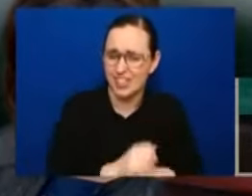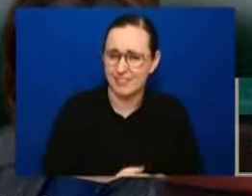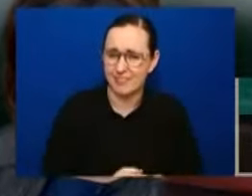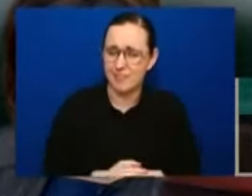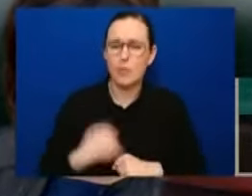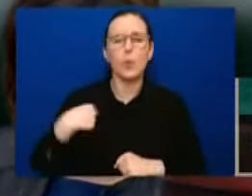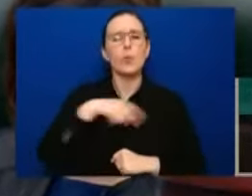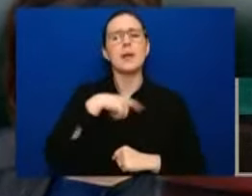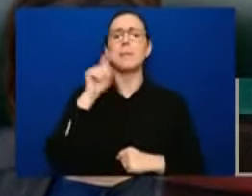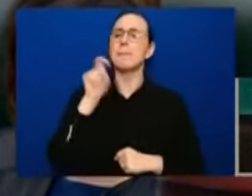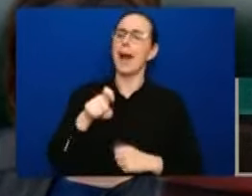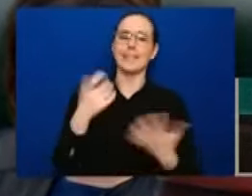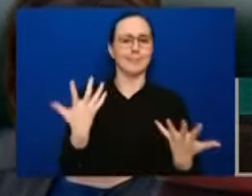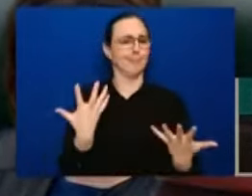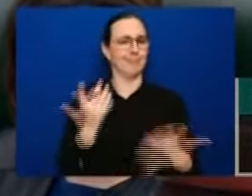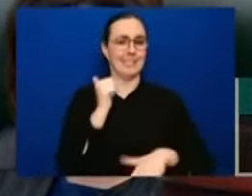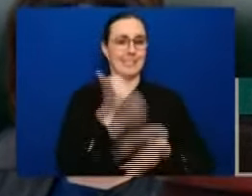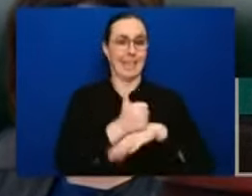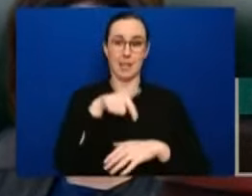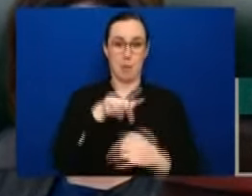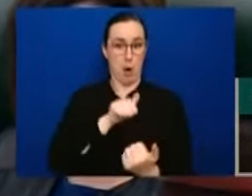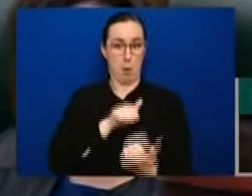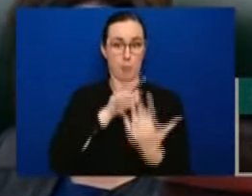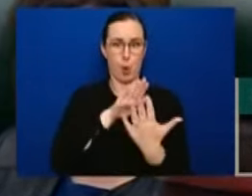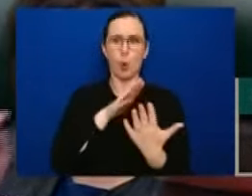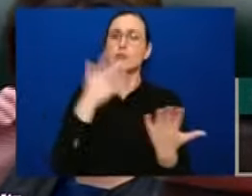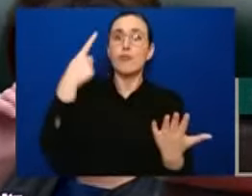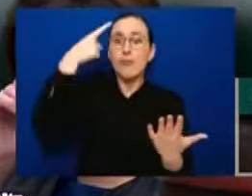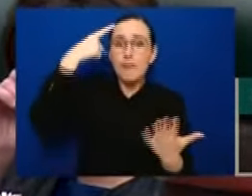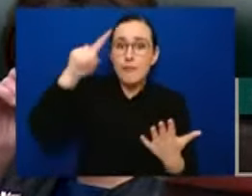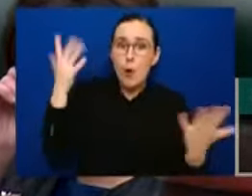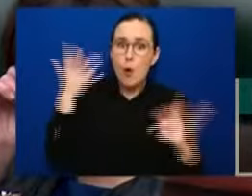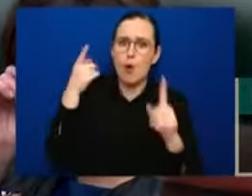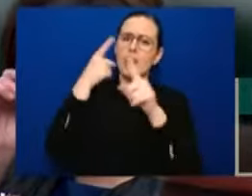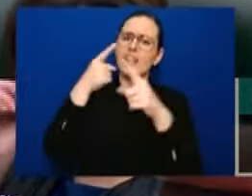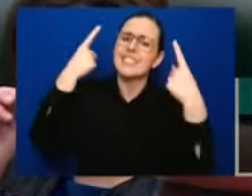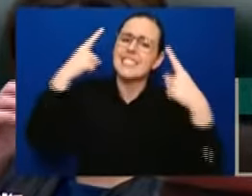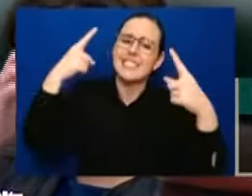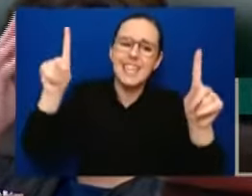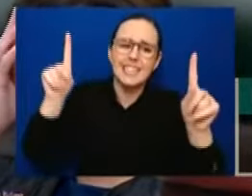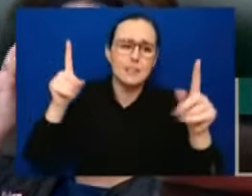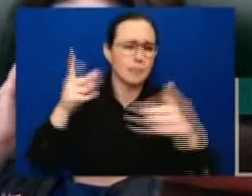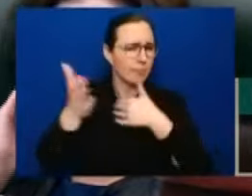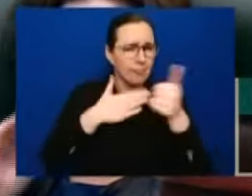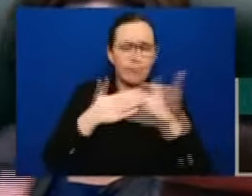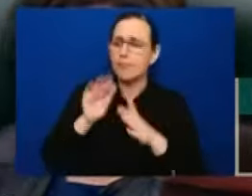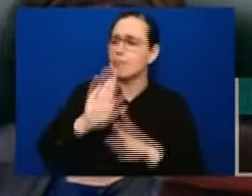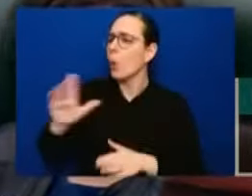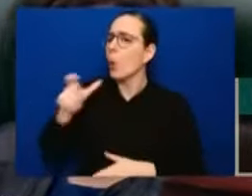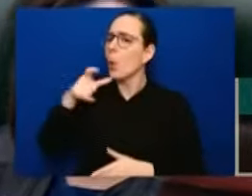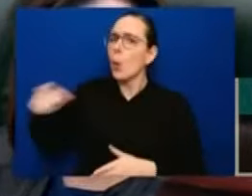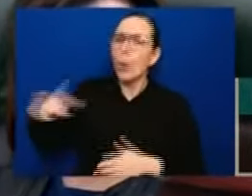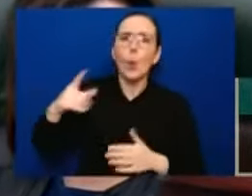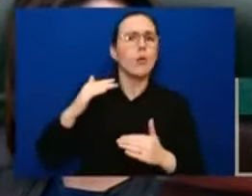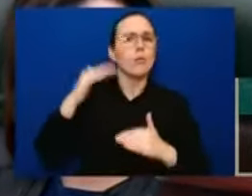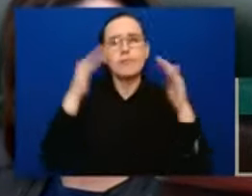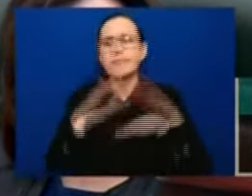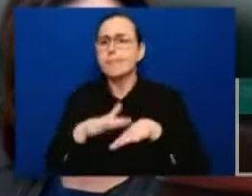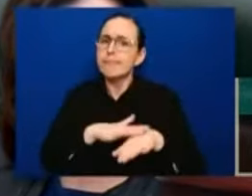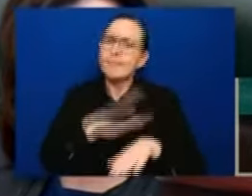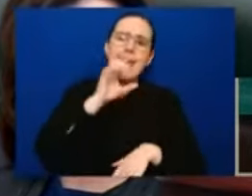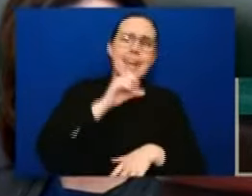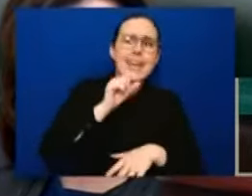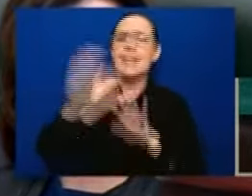regardless where they are on their career path. Budget 2022 provides over